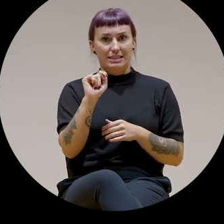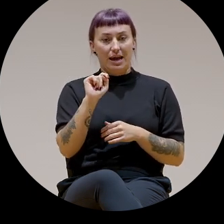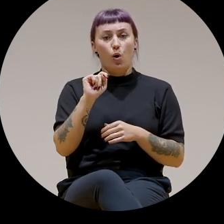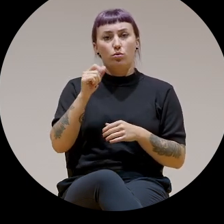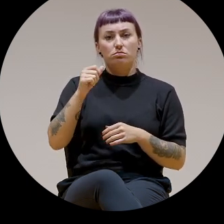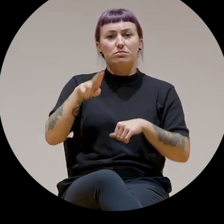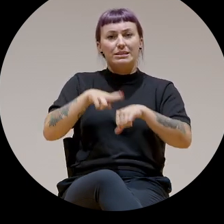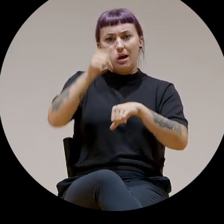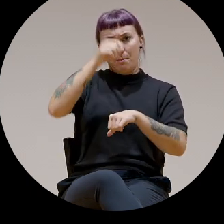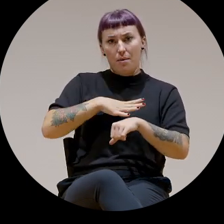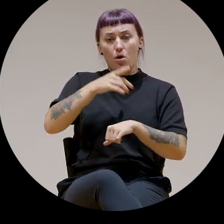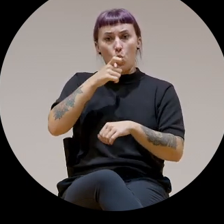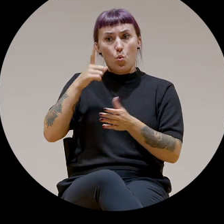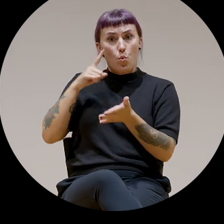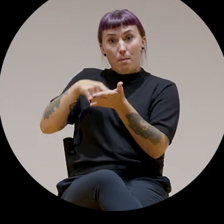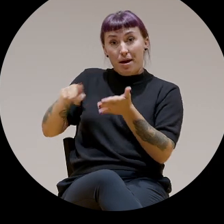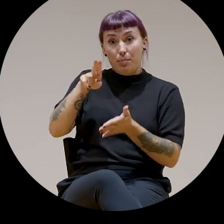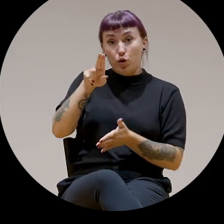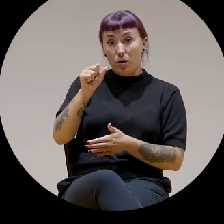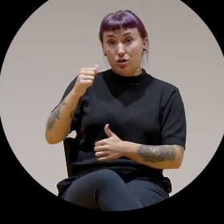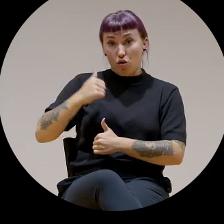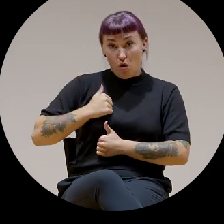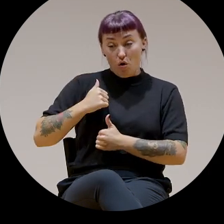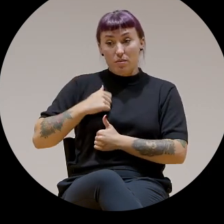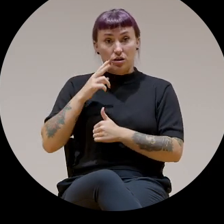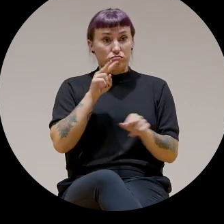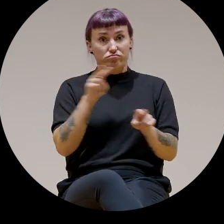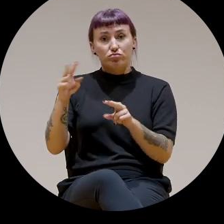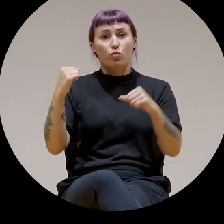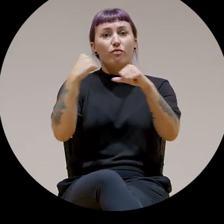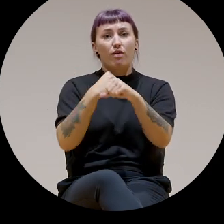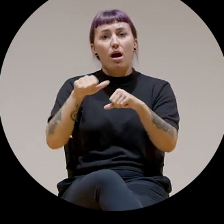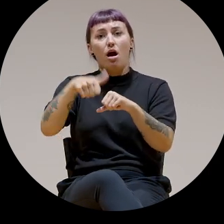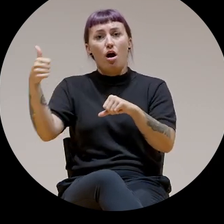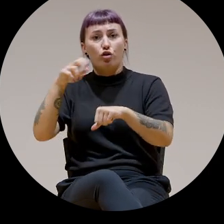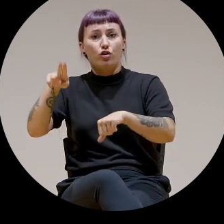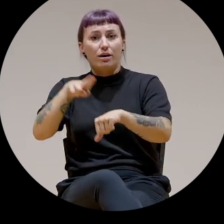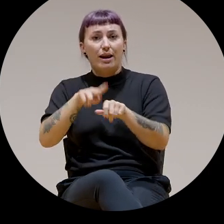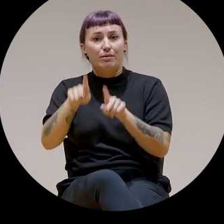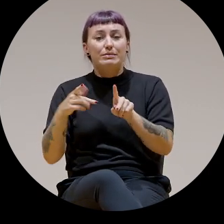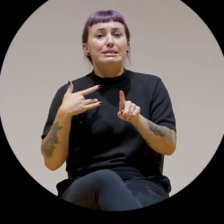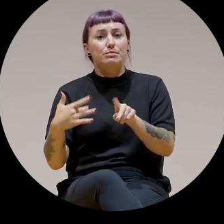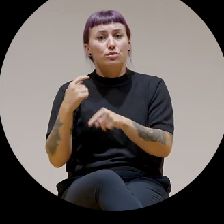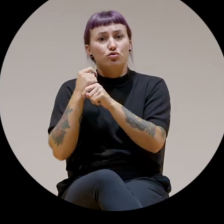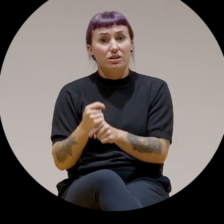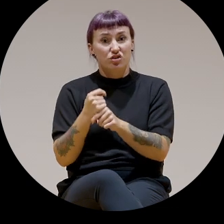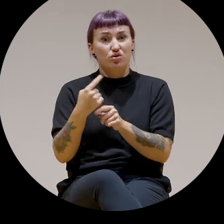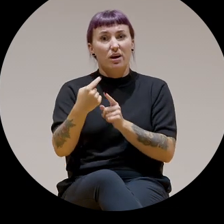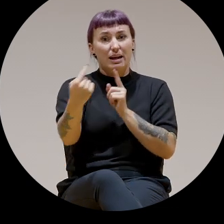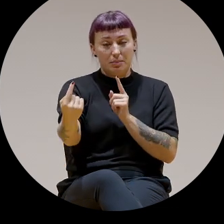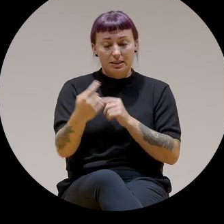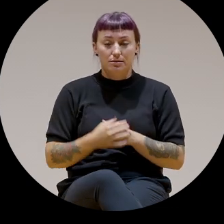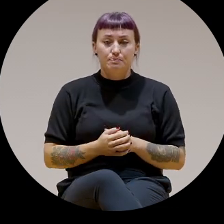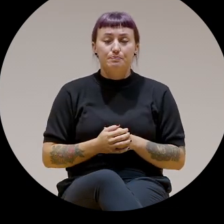Native men who were on the payroll of the U.S. Army to fight other Native people, usually their traditional